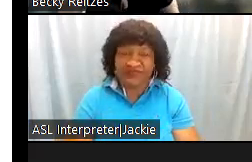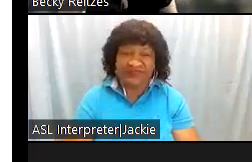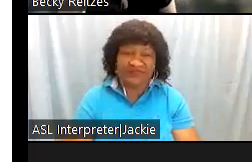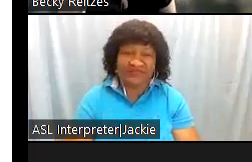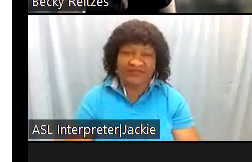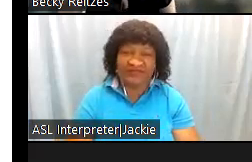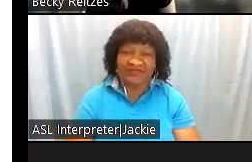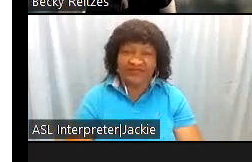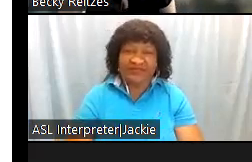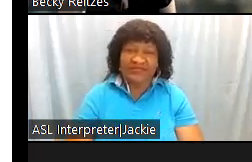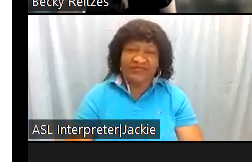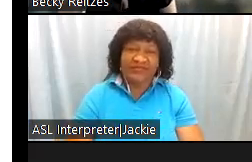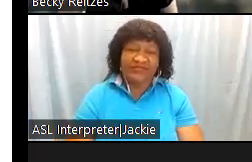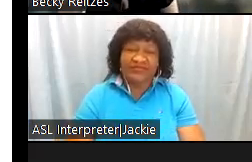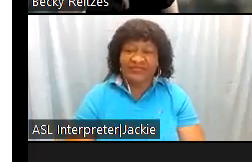All right.